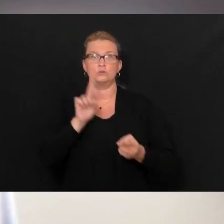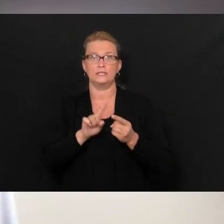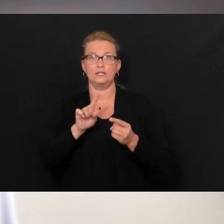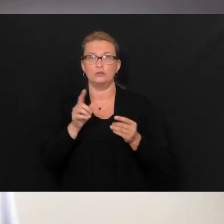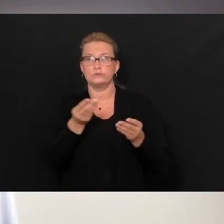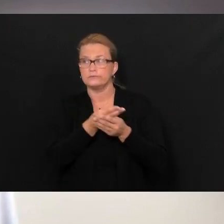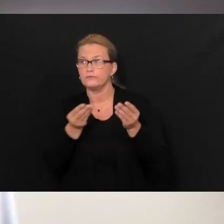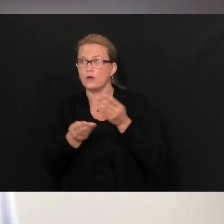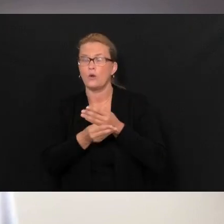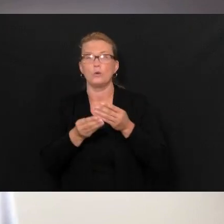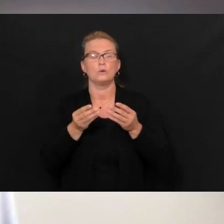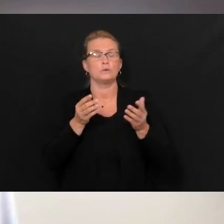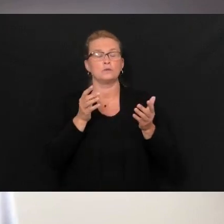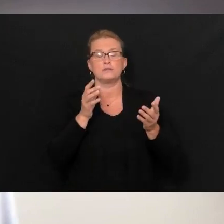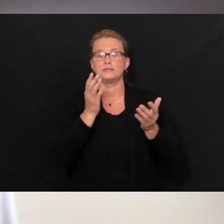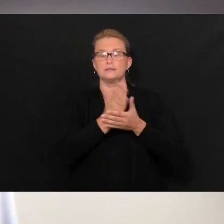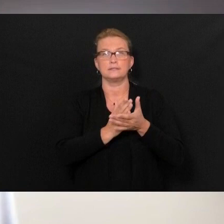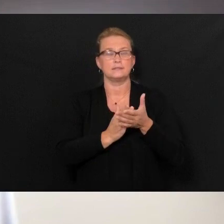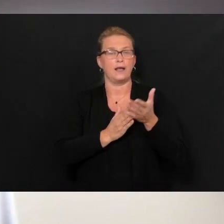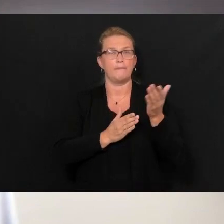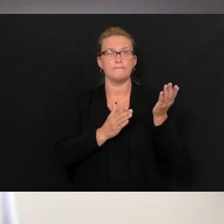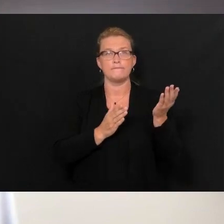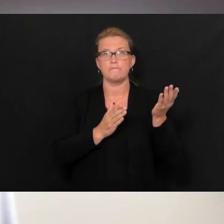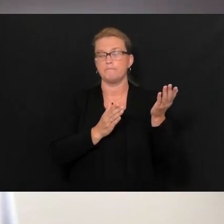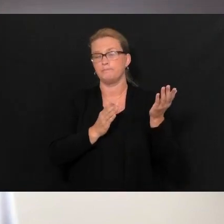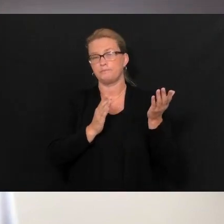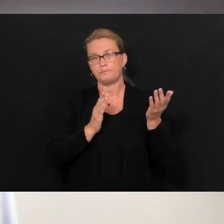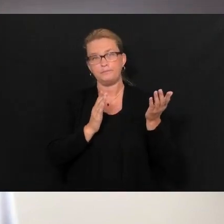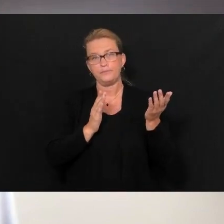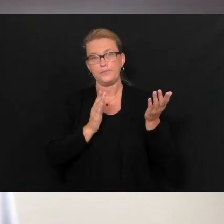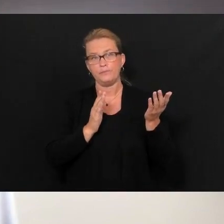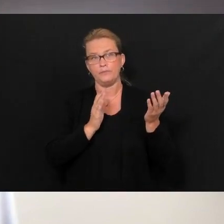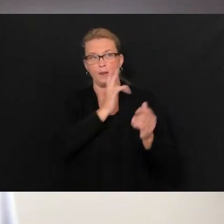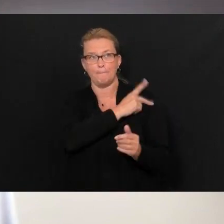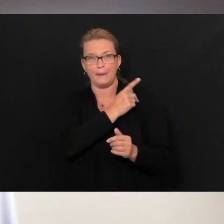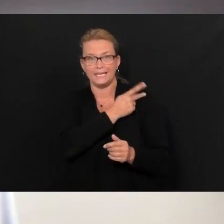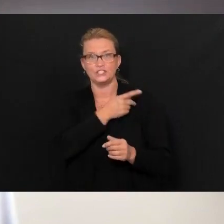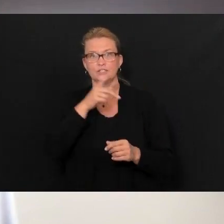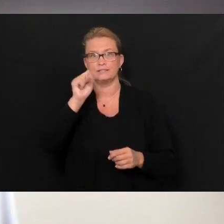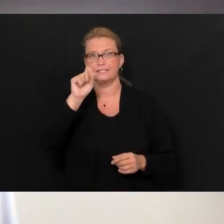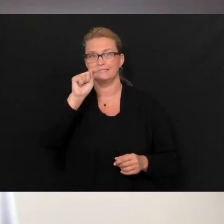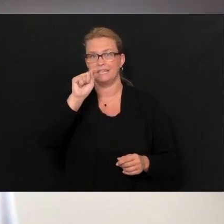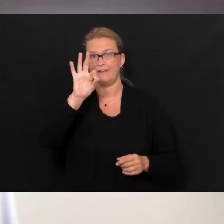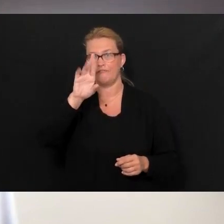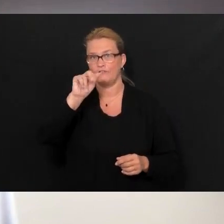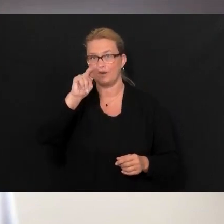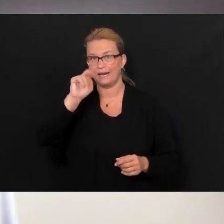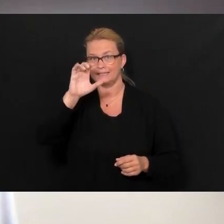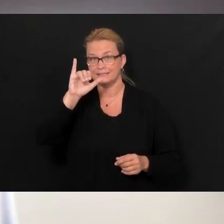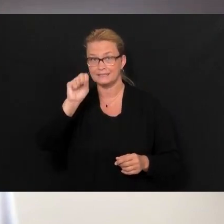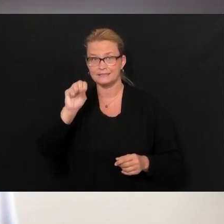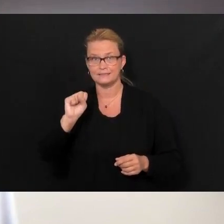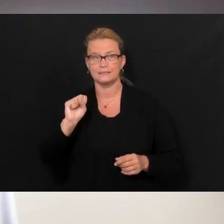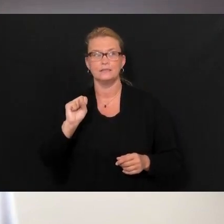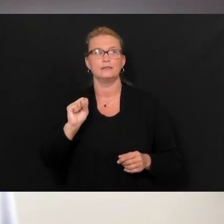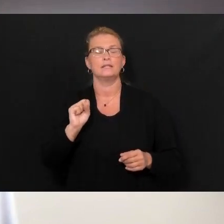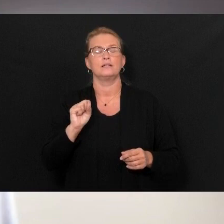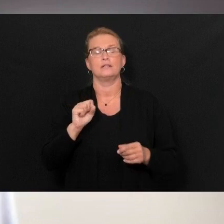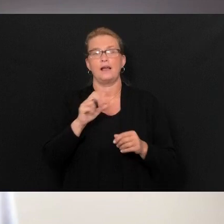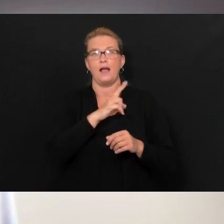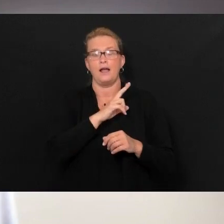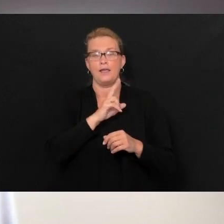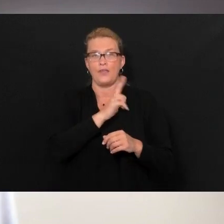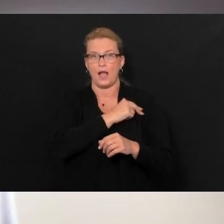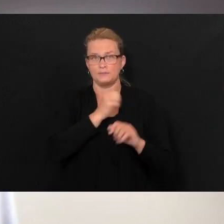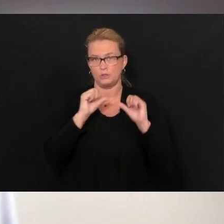changes that will be made to types of patients at St. Francis. West Virginia Hospital Association's leading